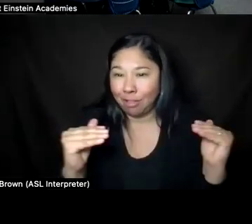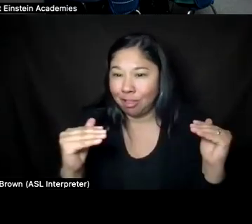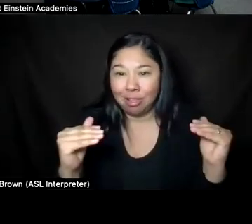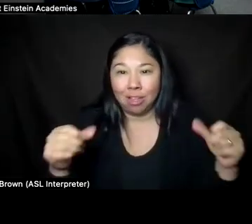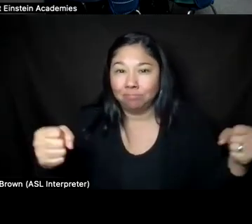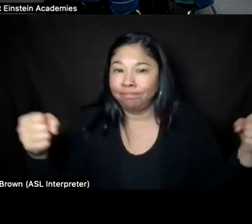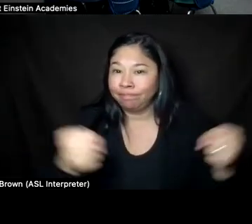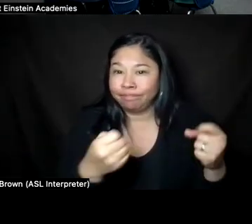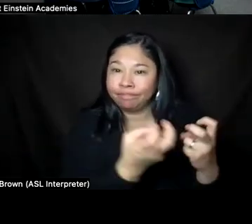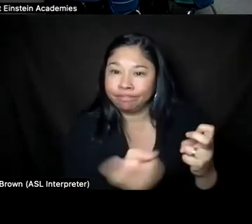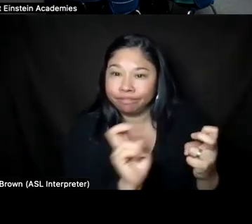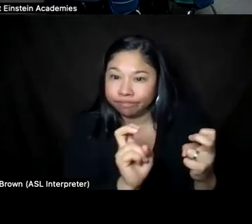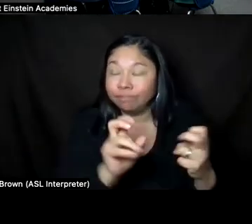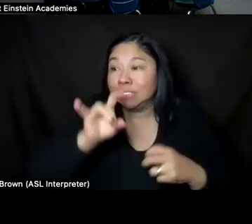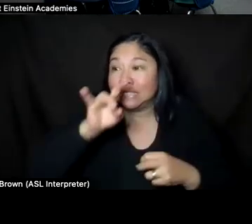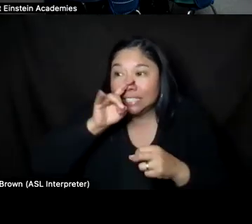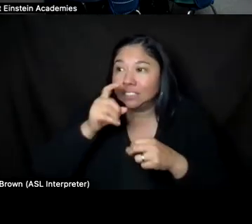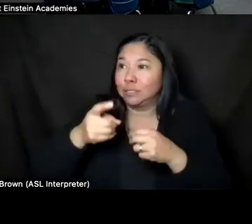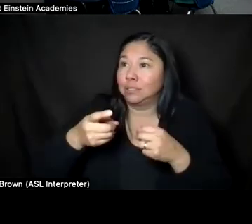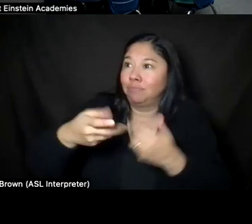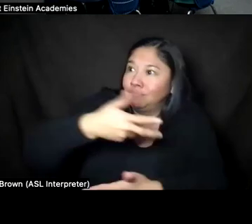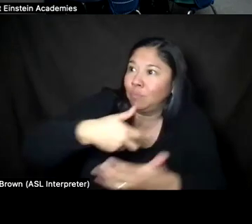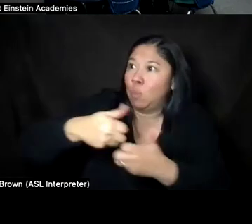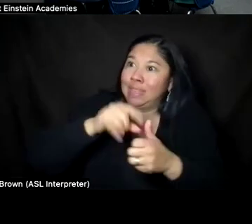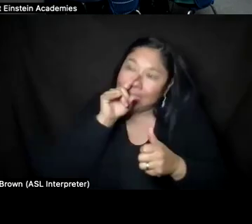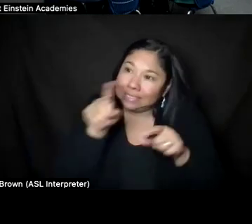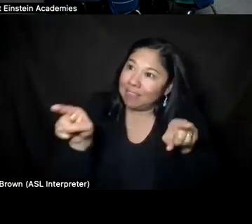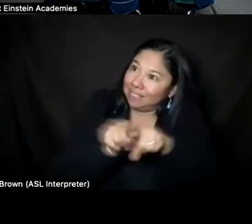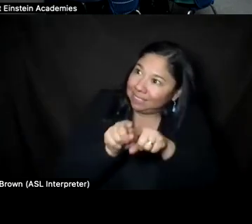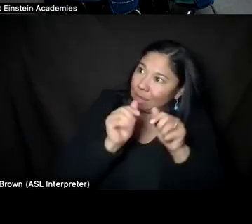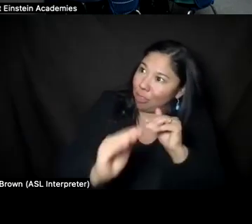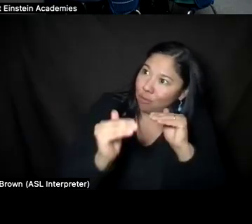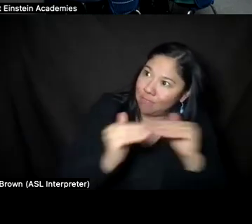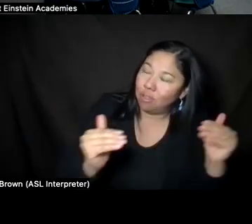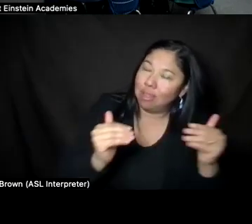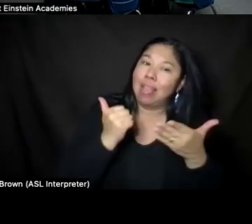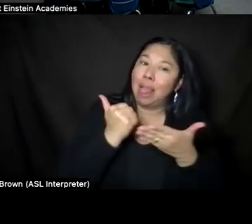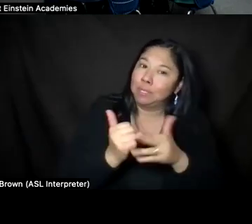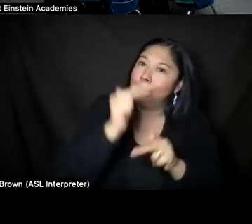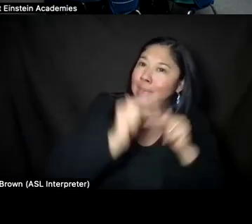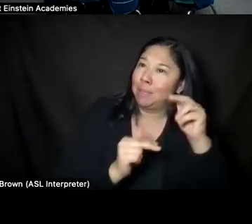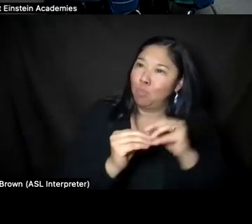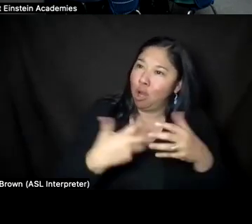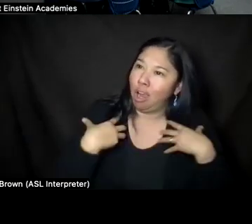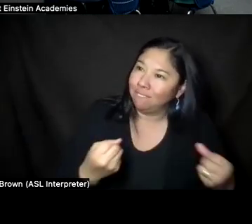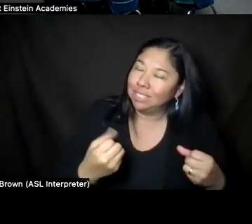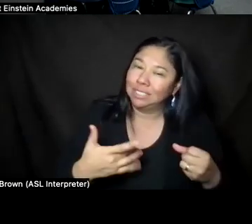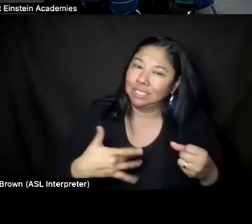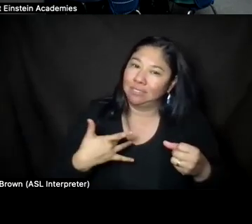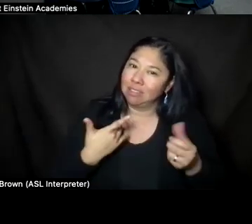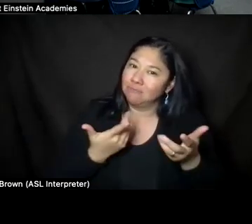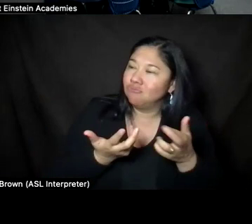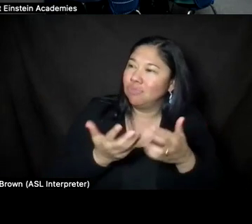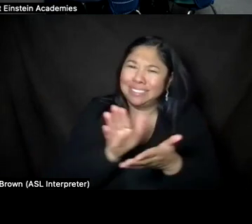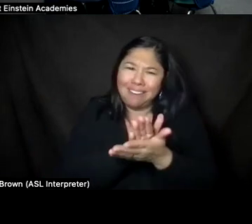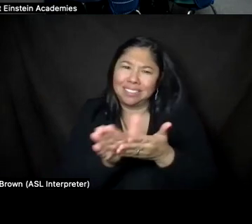having the kids be surrounded by people that are right there with them, that helps them build confidence. And so it's really nice